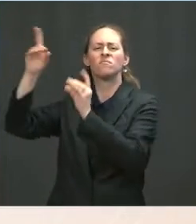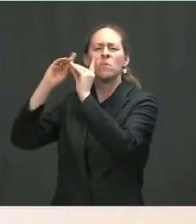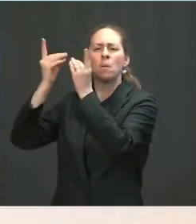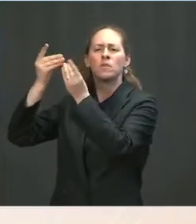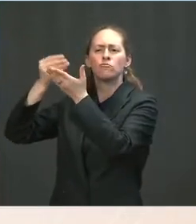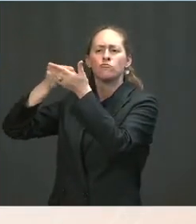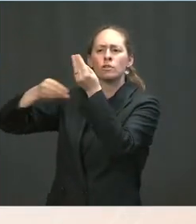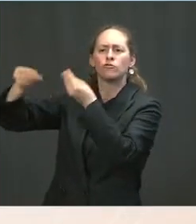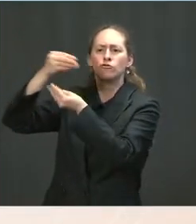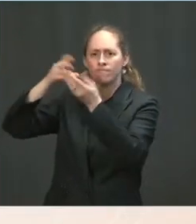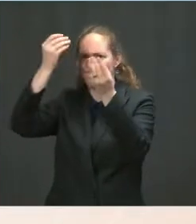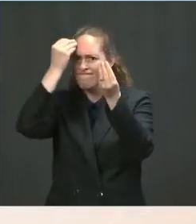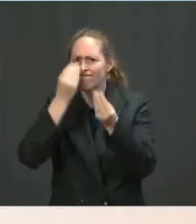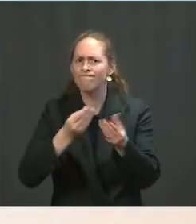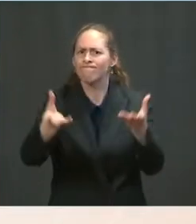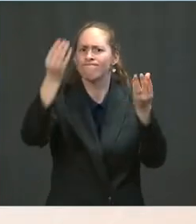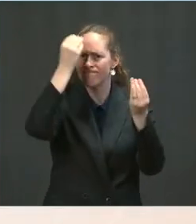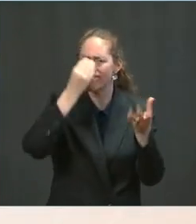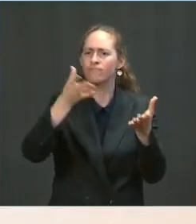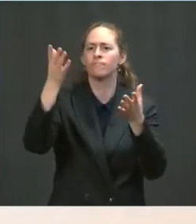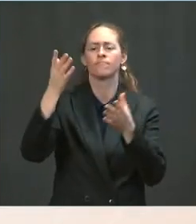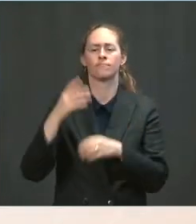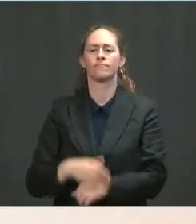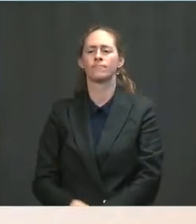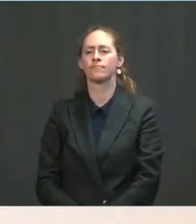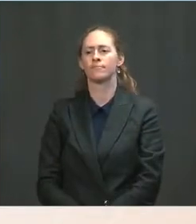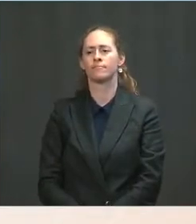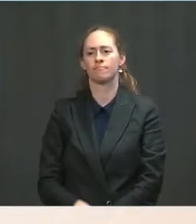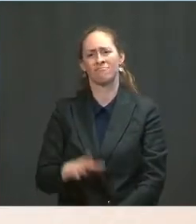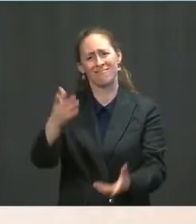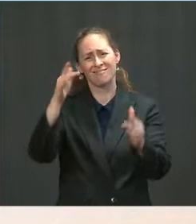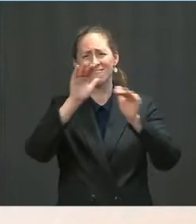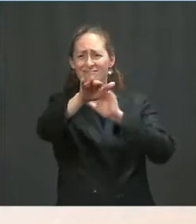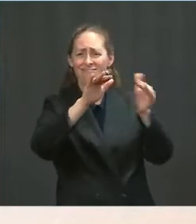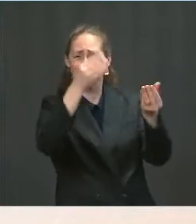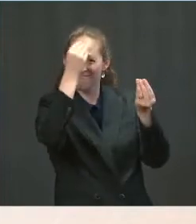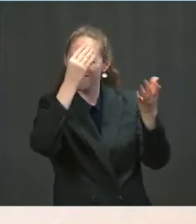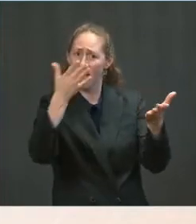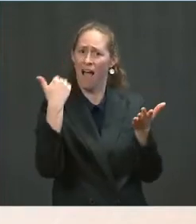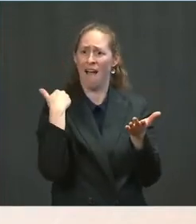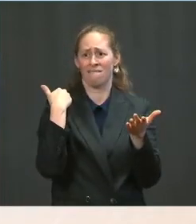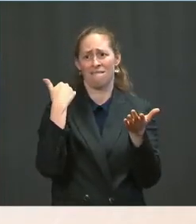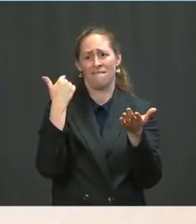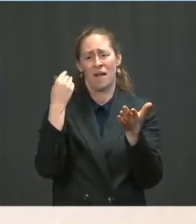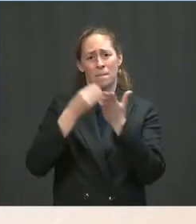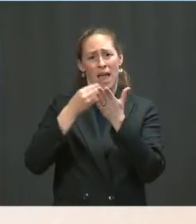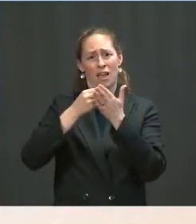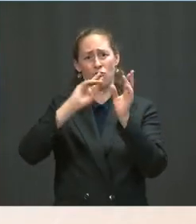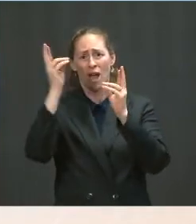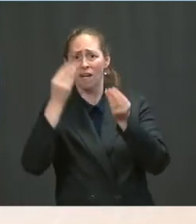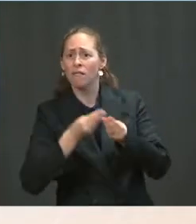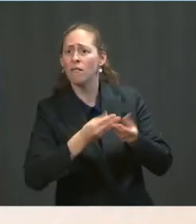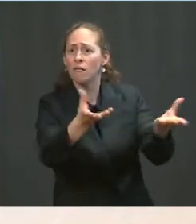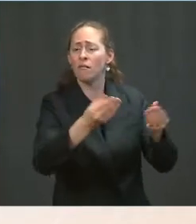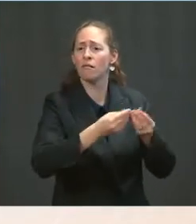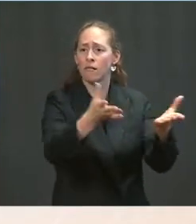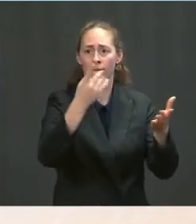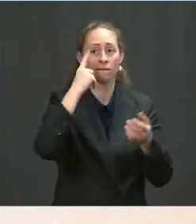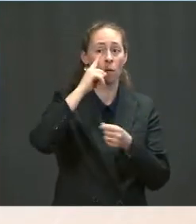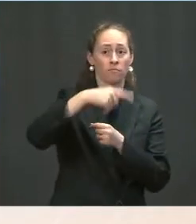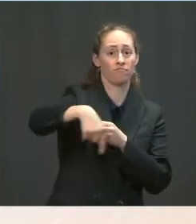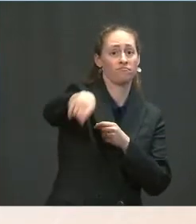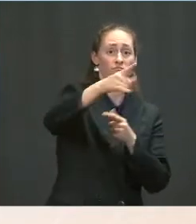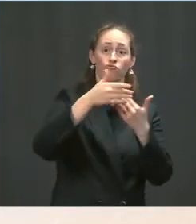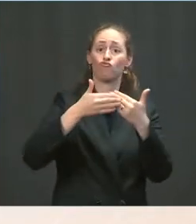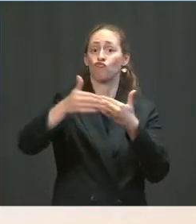funds can continue to be dispersed to renters and landlords until 2025. And so these emergency rental assistance